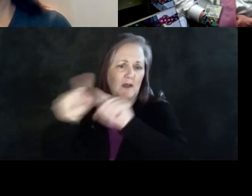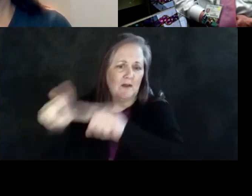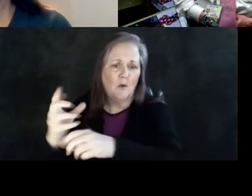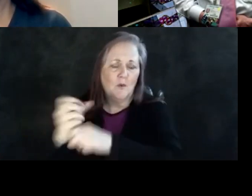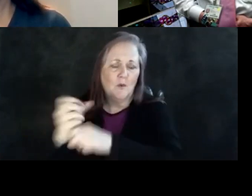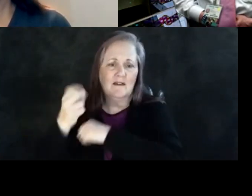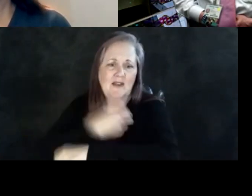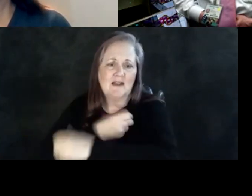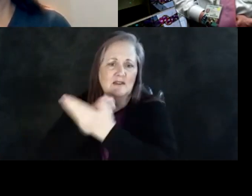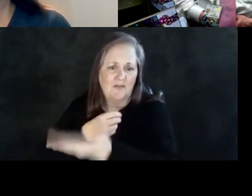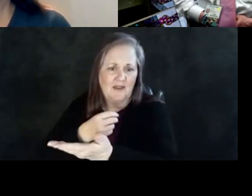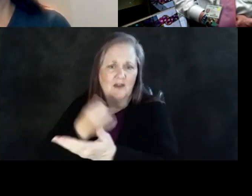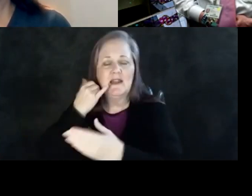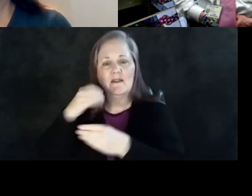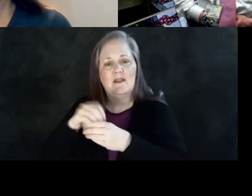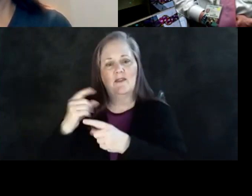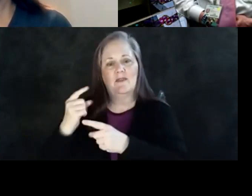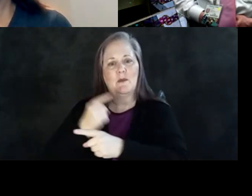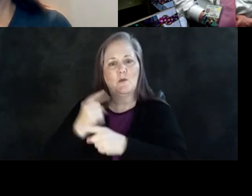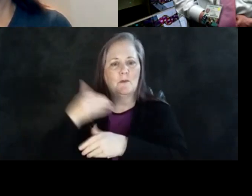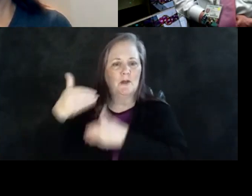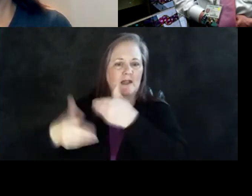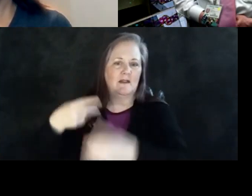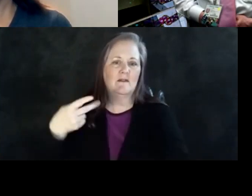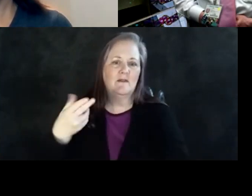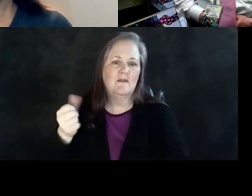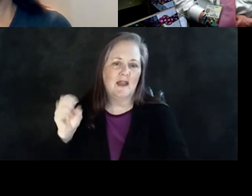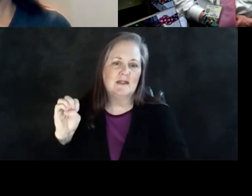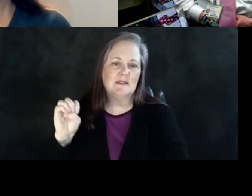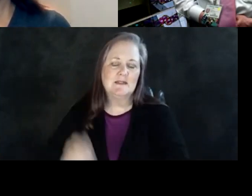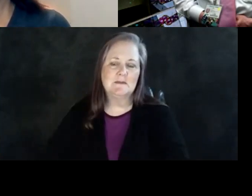there if you are in the appropriate phase.